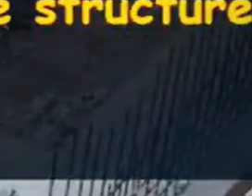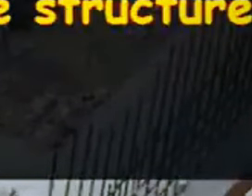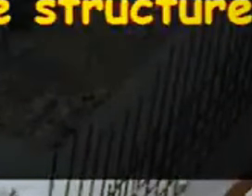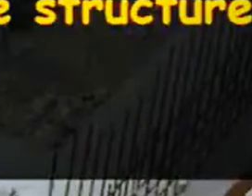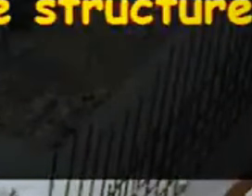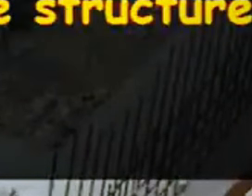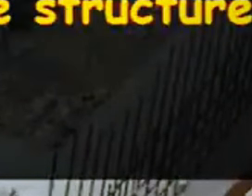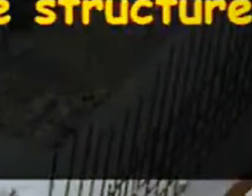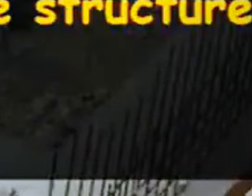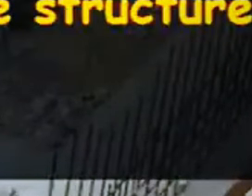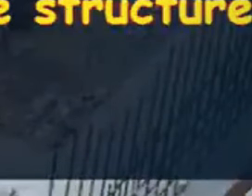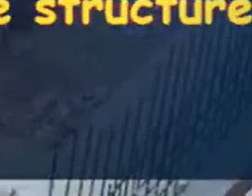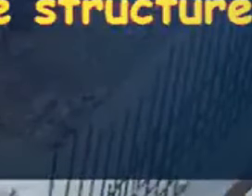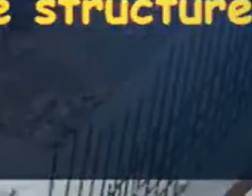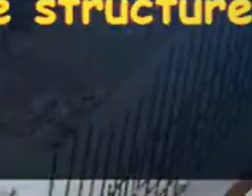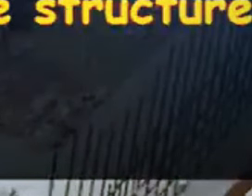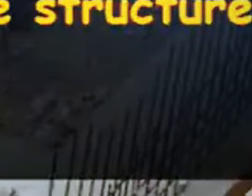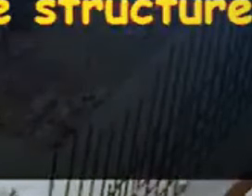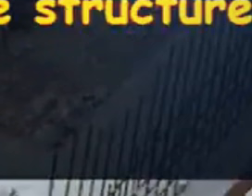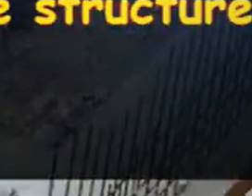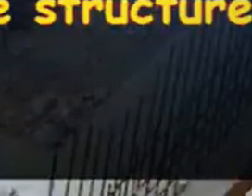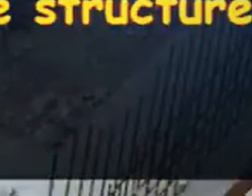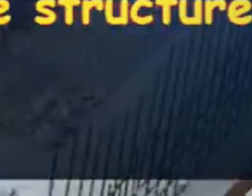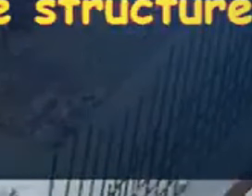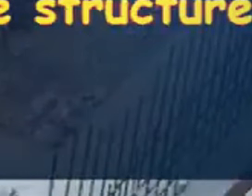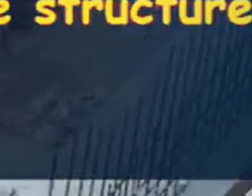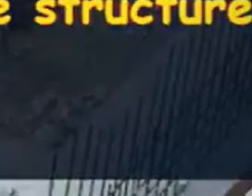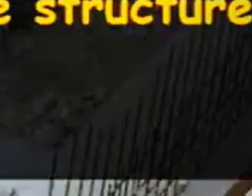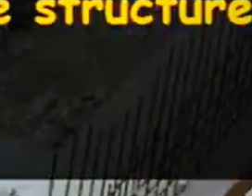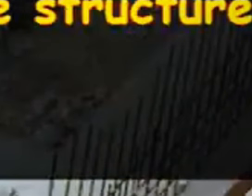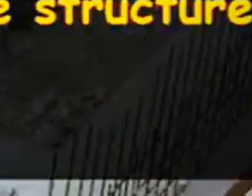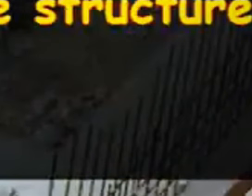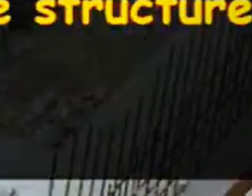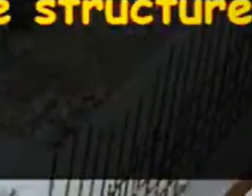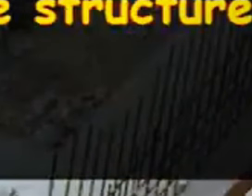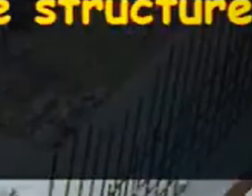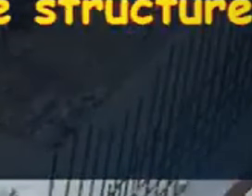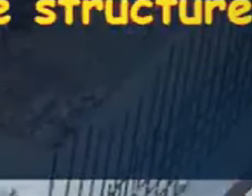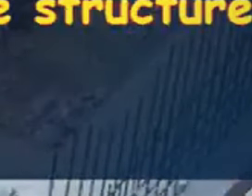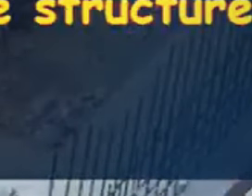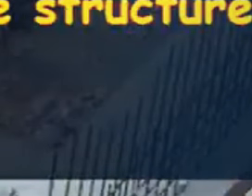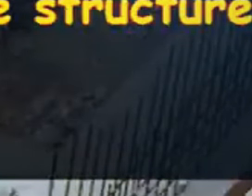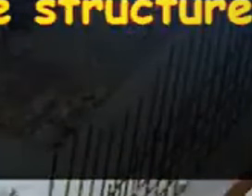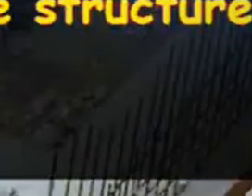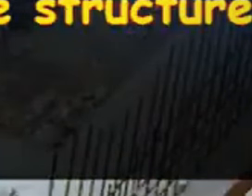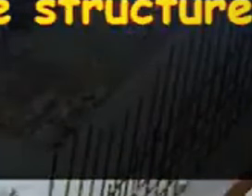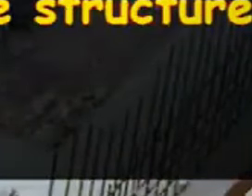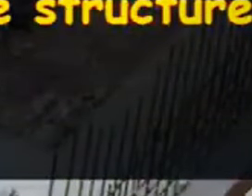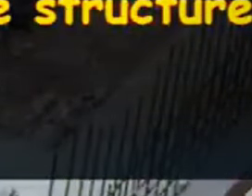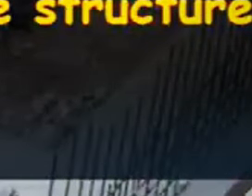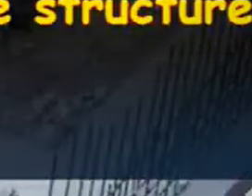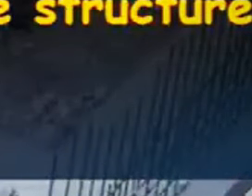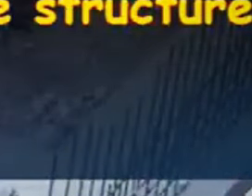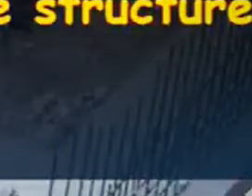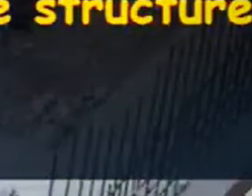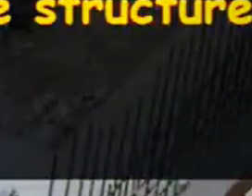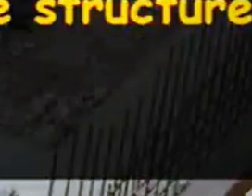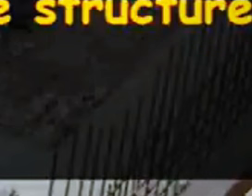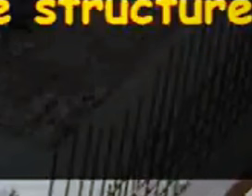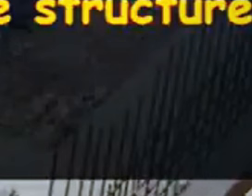the basis for anything. And yes, a dear beara, any naso. But number two, you toss me, you know. When we talk about